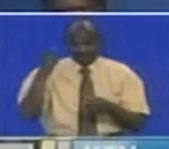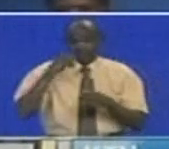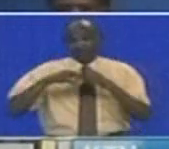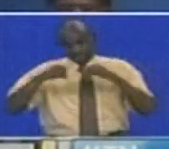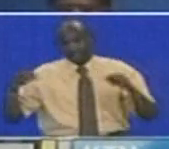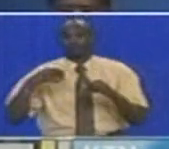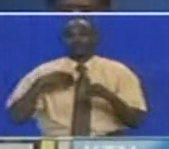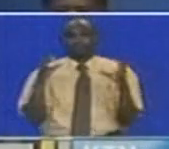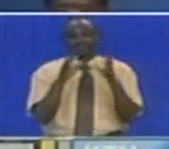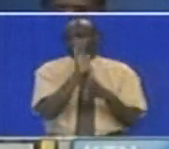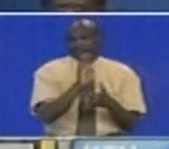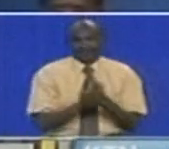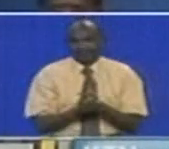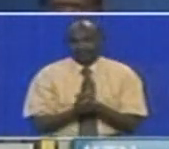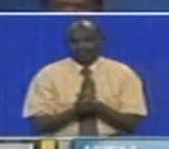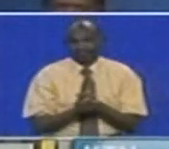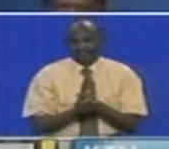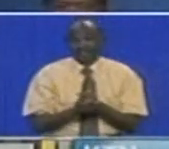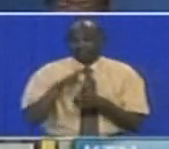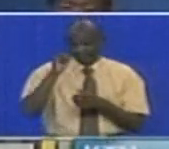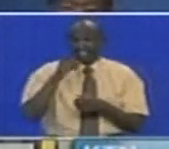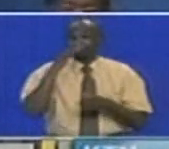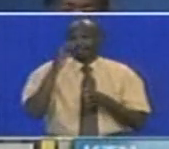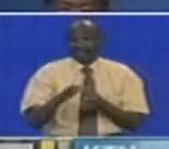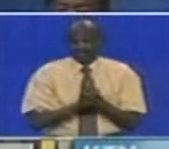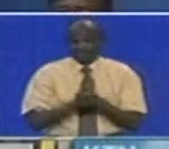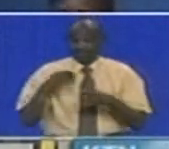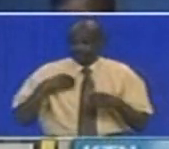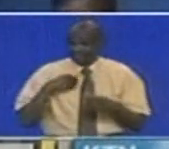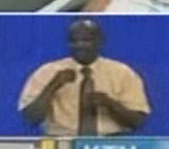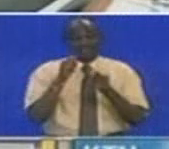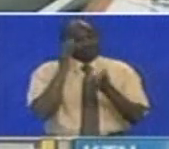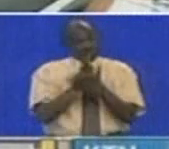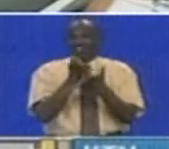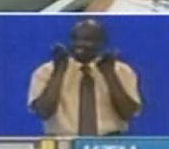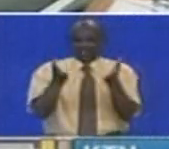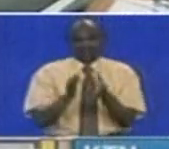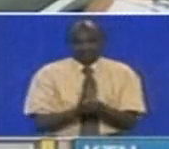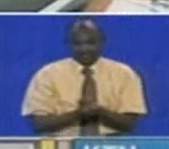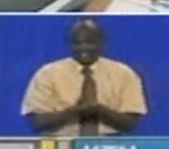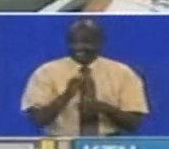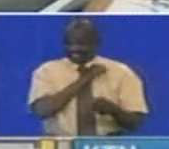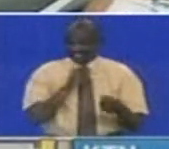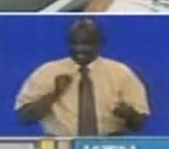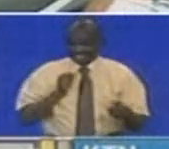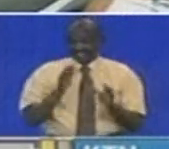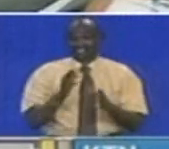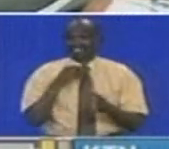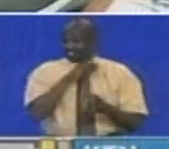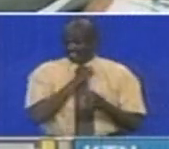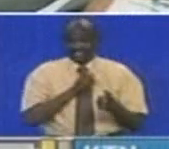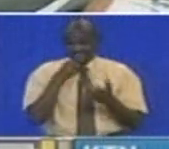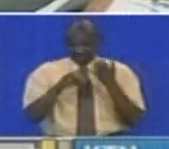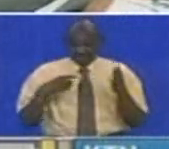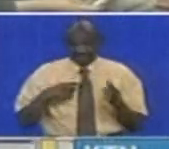party. Mr. Speaker, sir, nothing could be far from the truth. The Senate insulated MCAs from campaigns